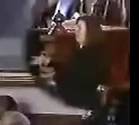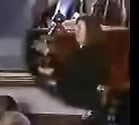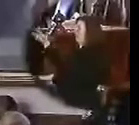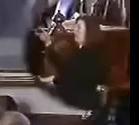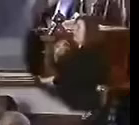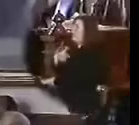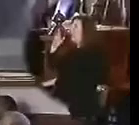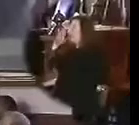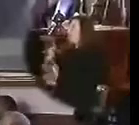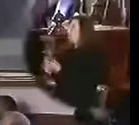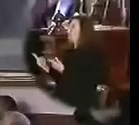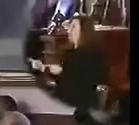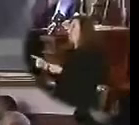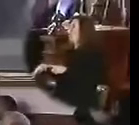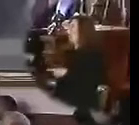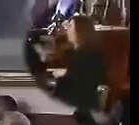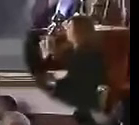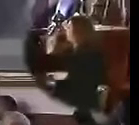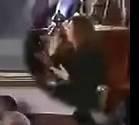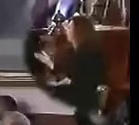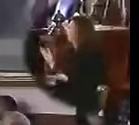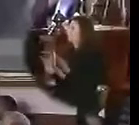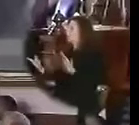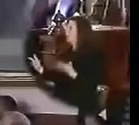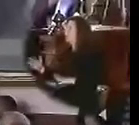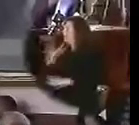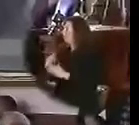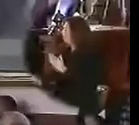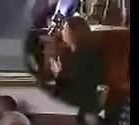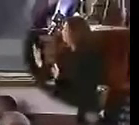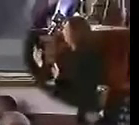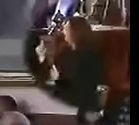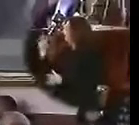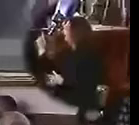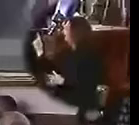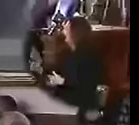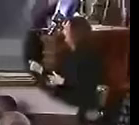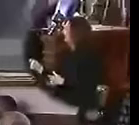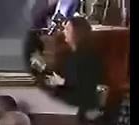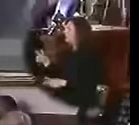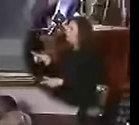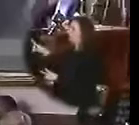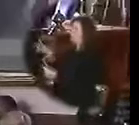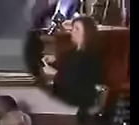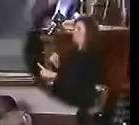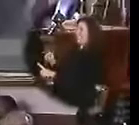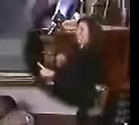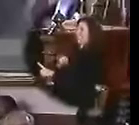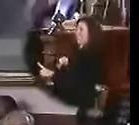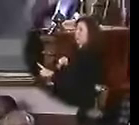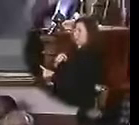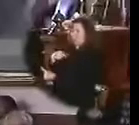on across the Capitol. As someone said earlier this morning, Texas is going to look to the Senate. We have to be